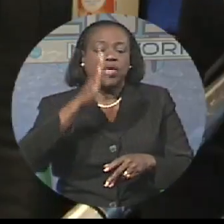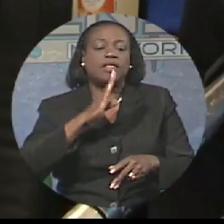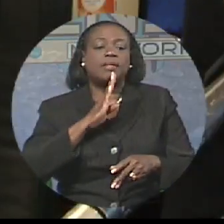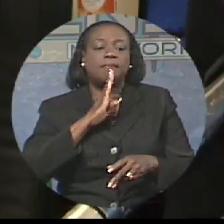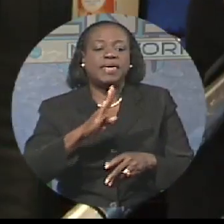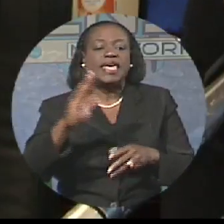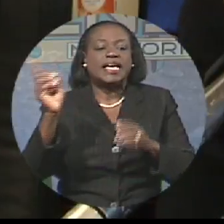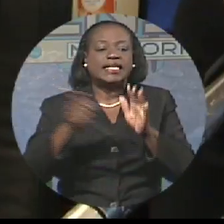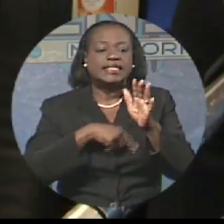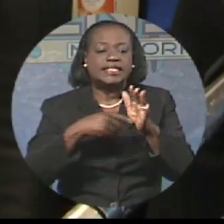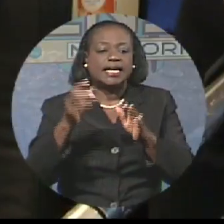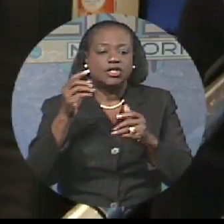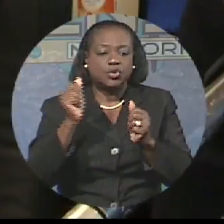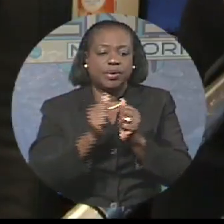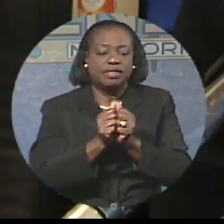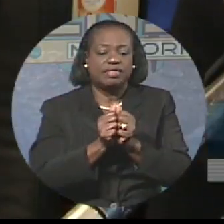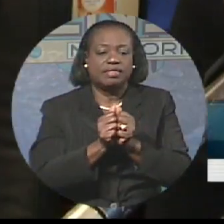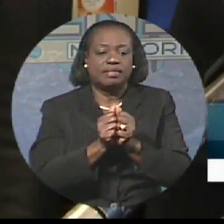recently